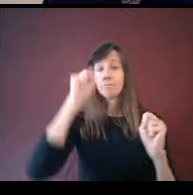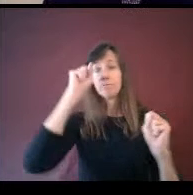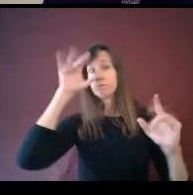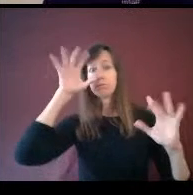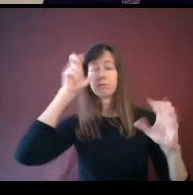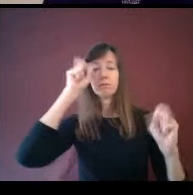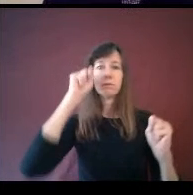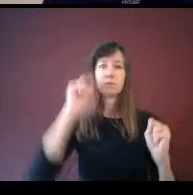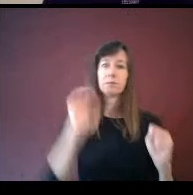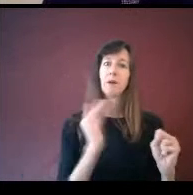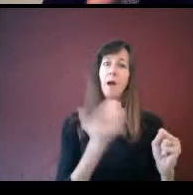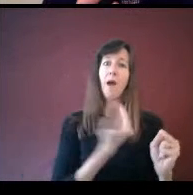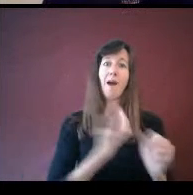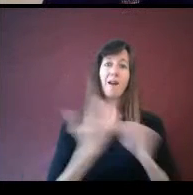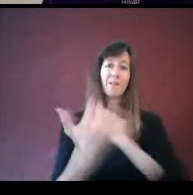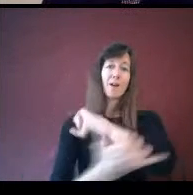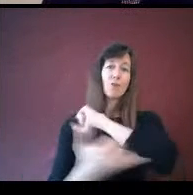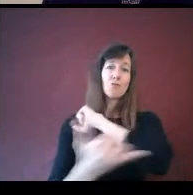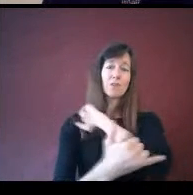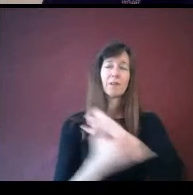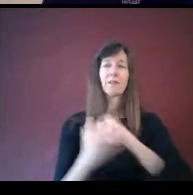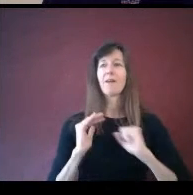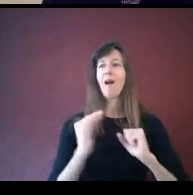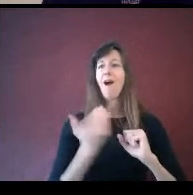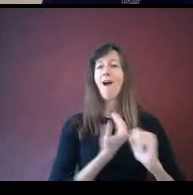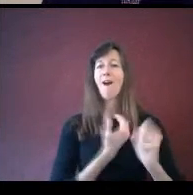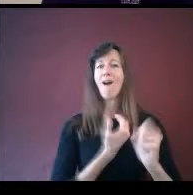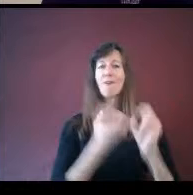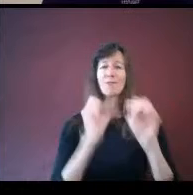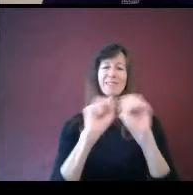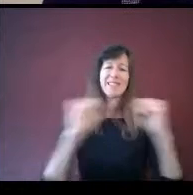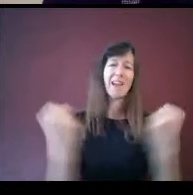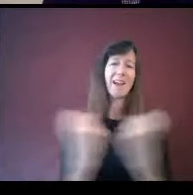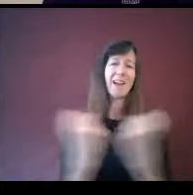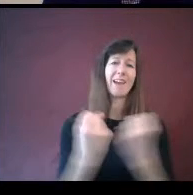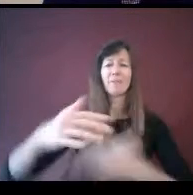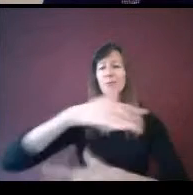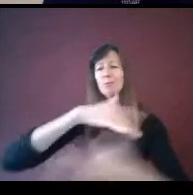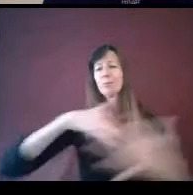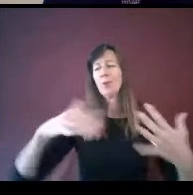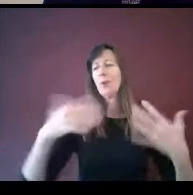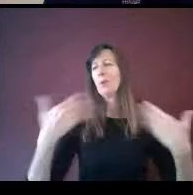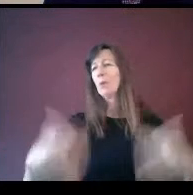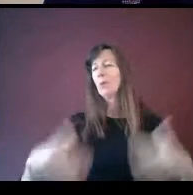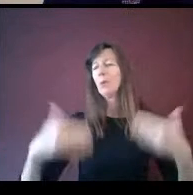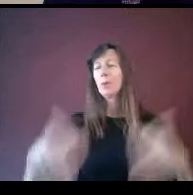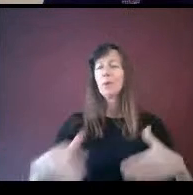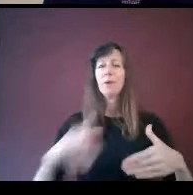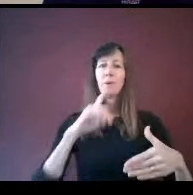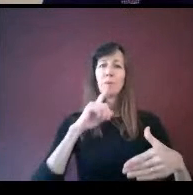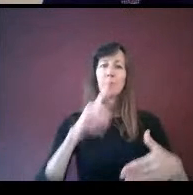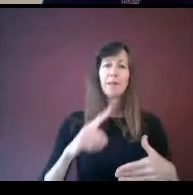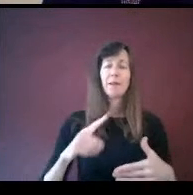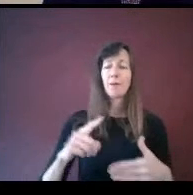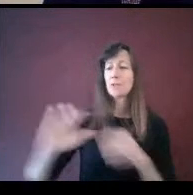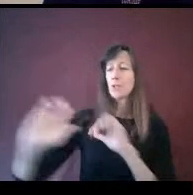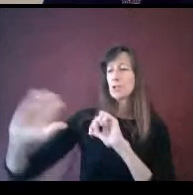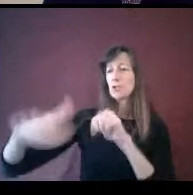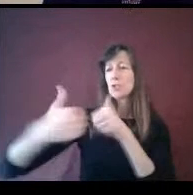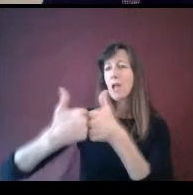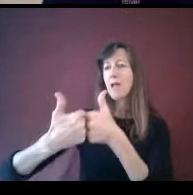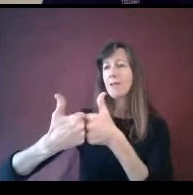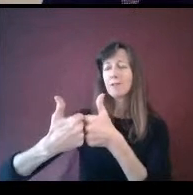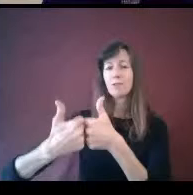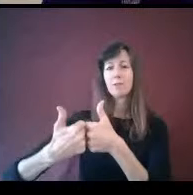society we really are, that once again, faced with a truly unprecedented challenge that would have been easy to sort of throw our hands